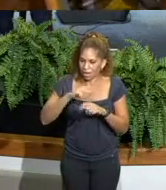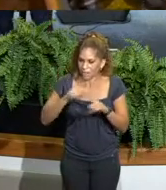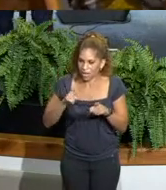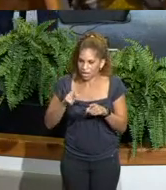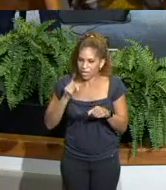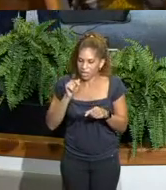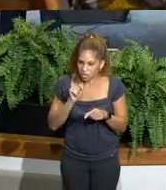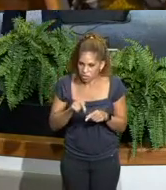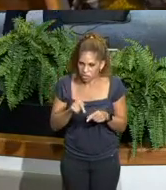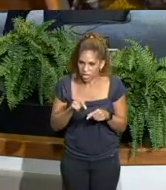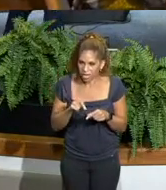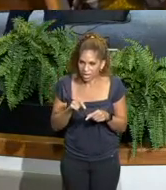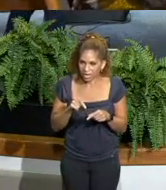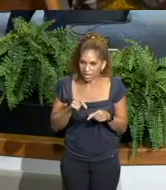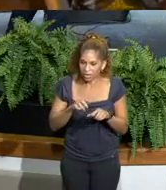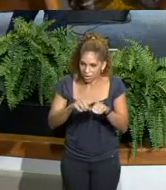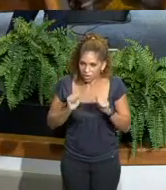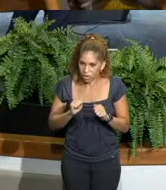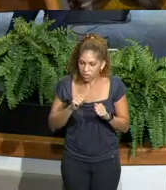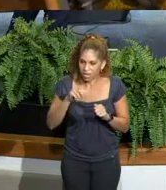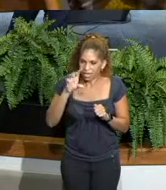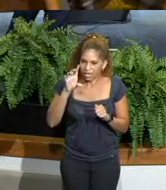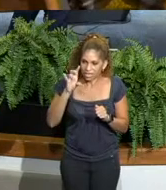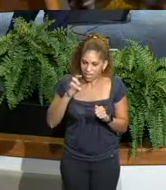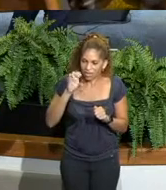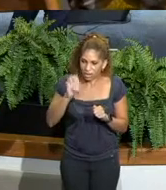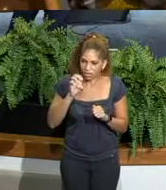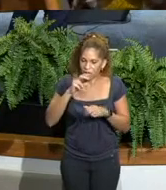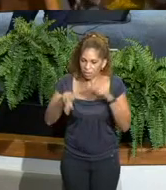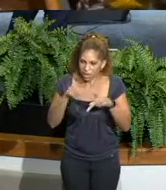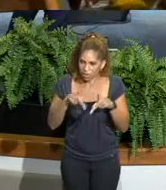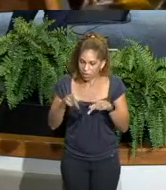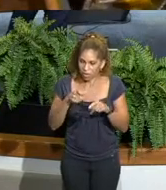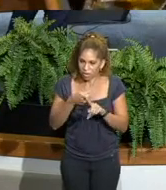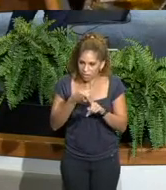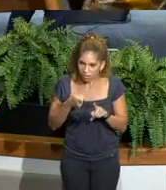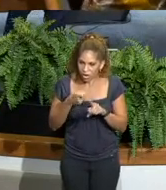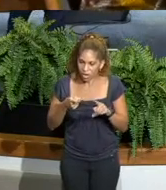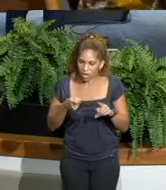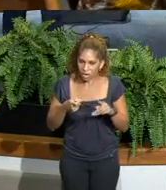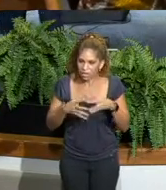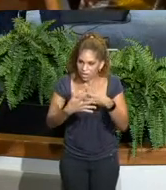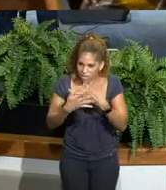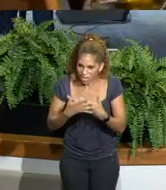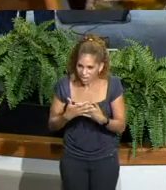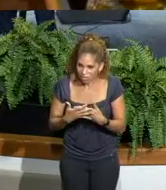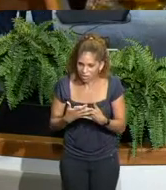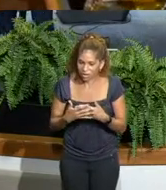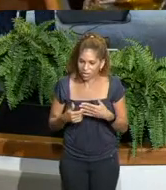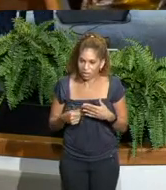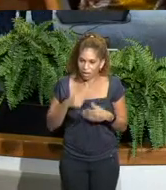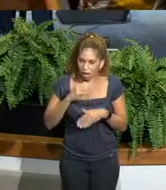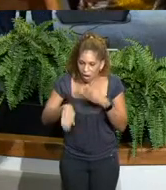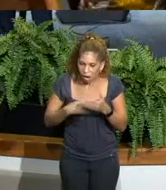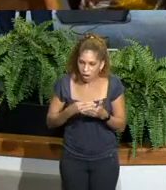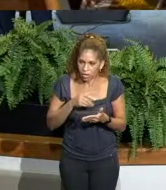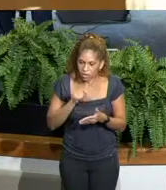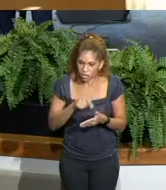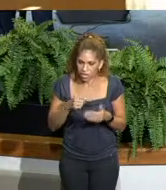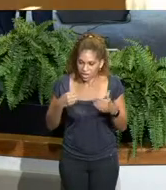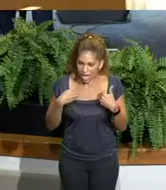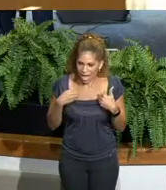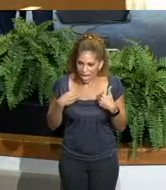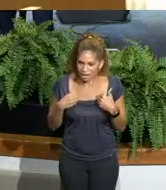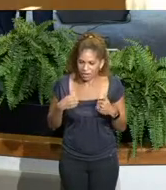700 people out of slavery. All she had was moss on the north side of the tree and a north